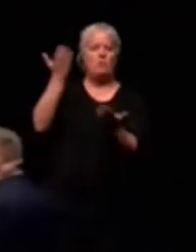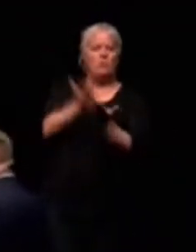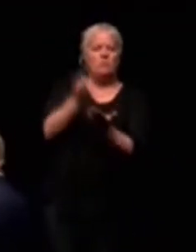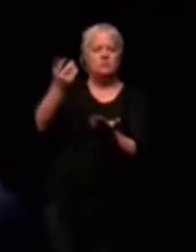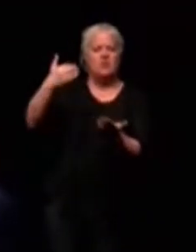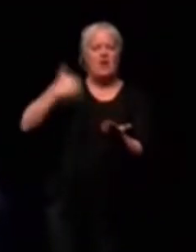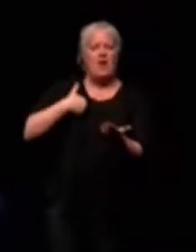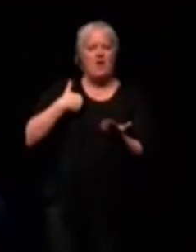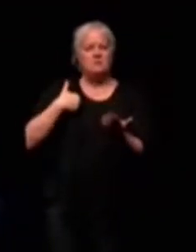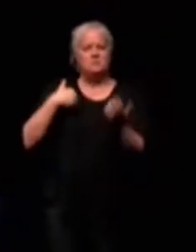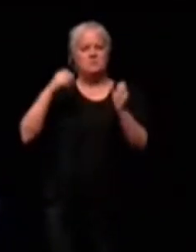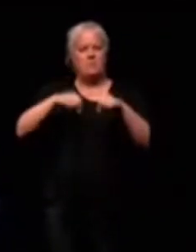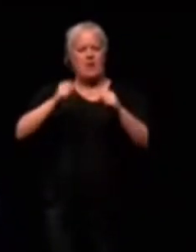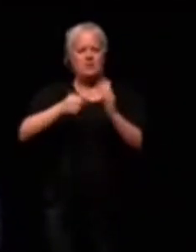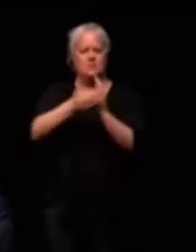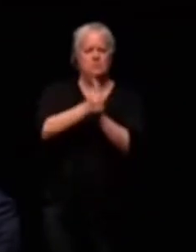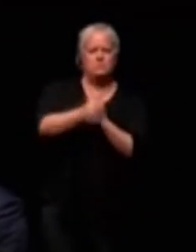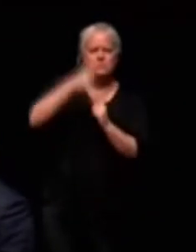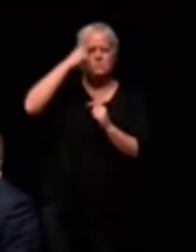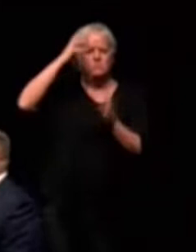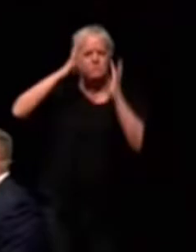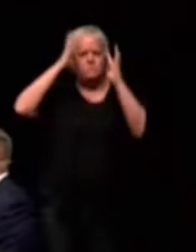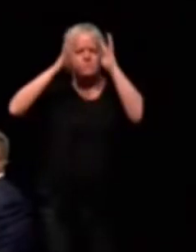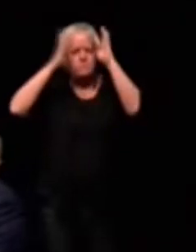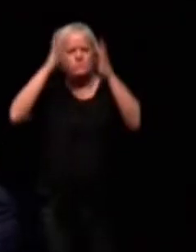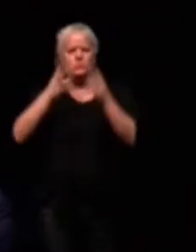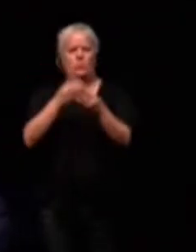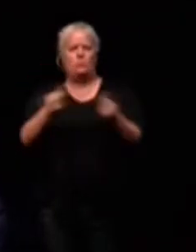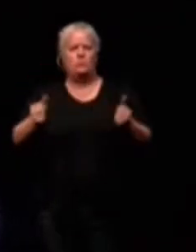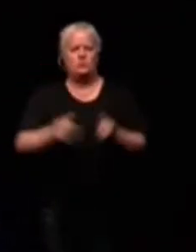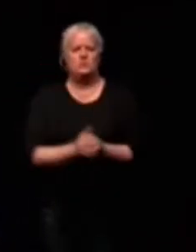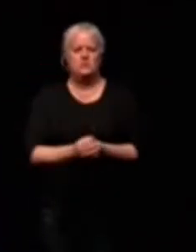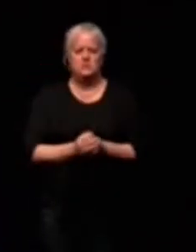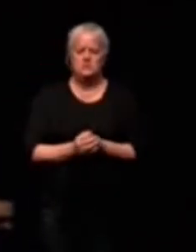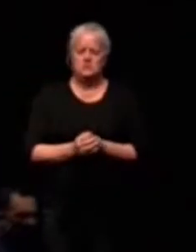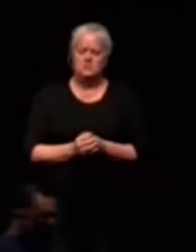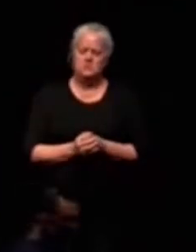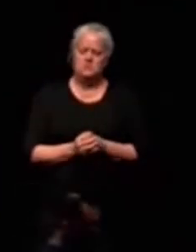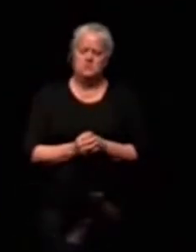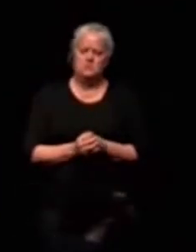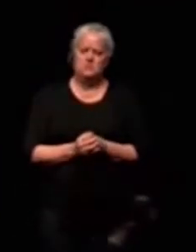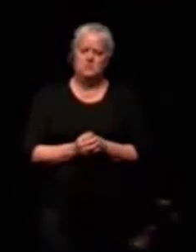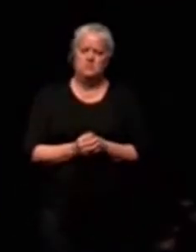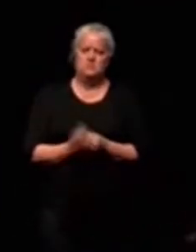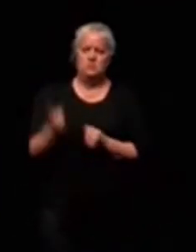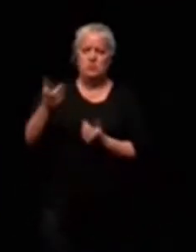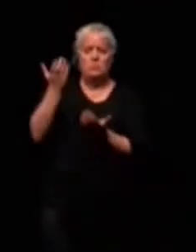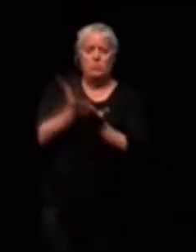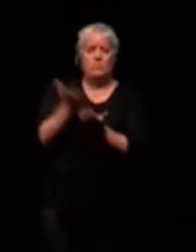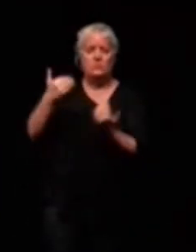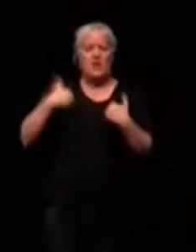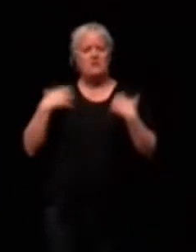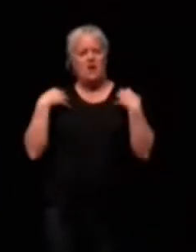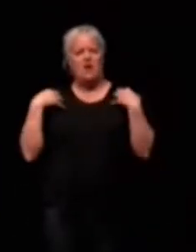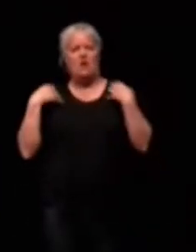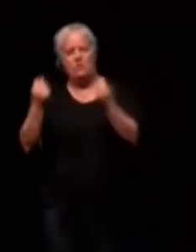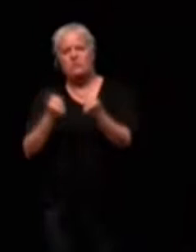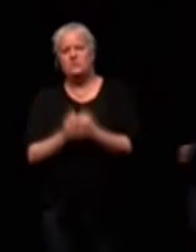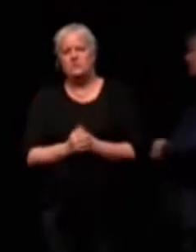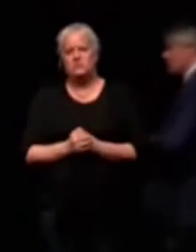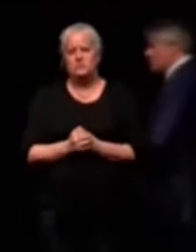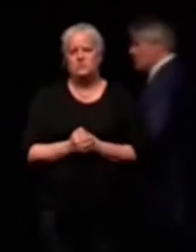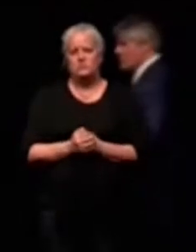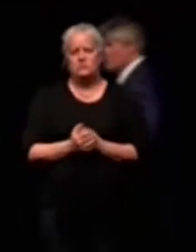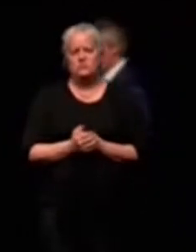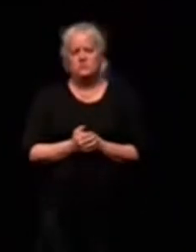with creative solutions to those complex problems, and the courage to act on them. You know,